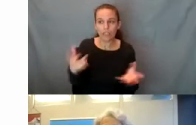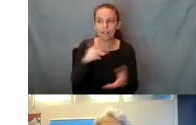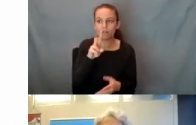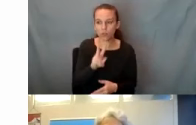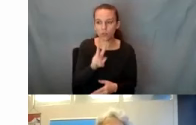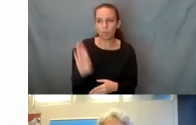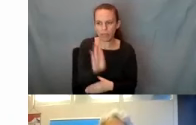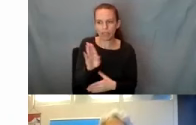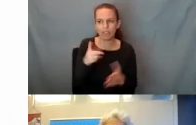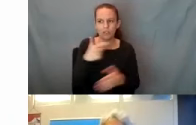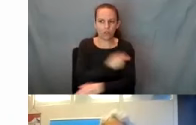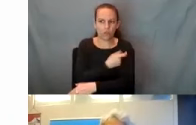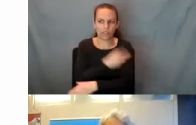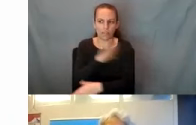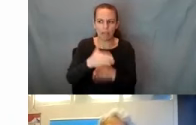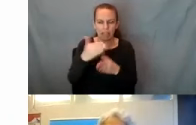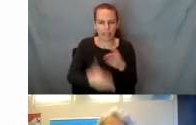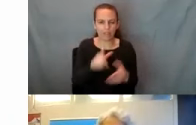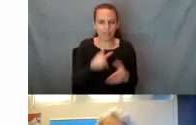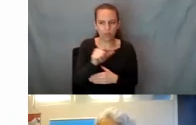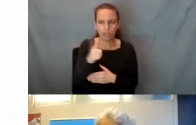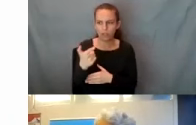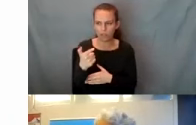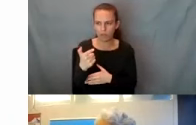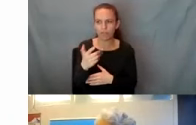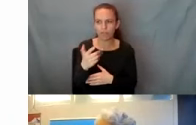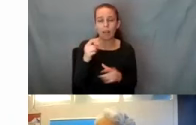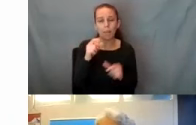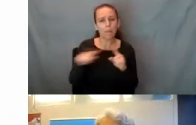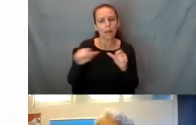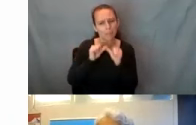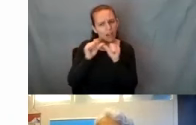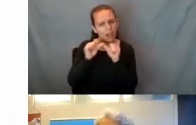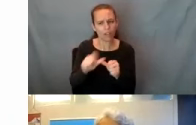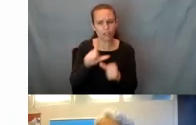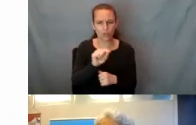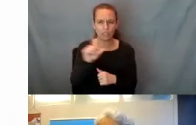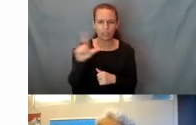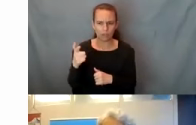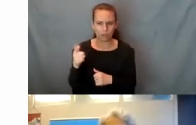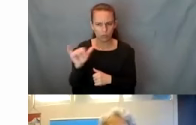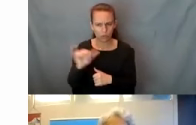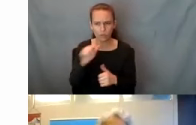beyond 21. So it's not set up just for 21 alone, but to ensure that we continue to